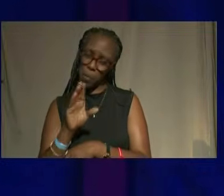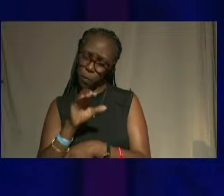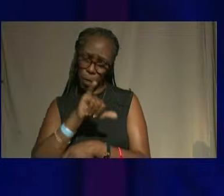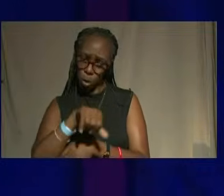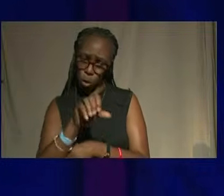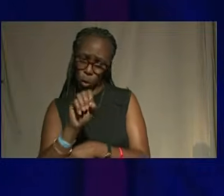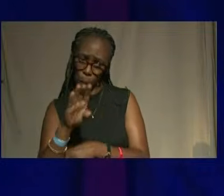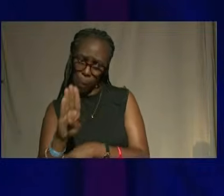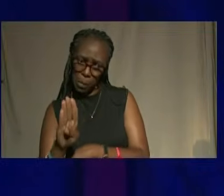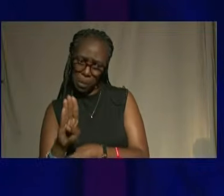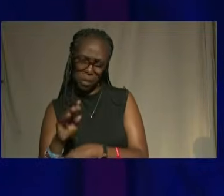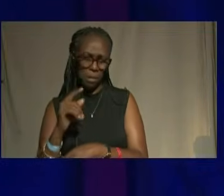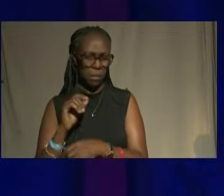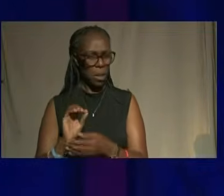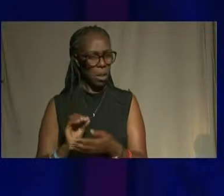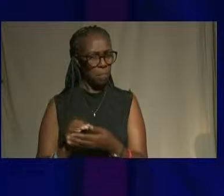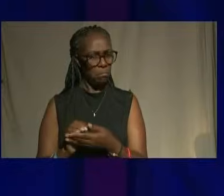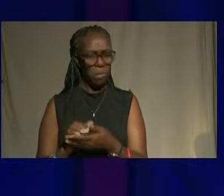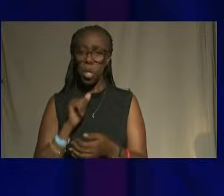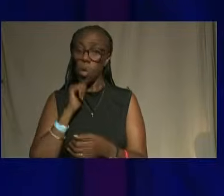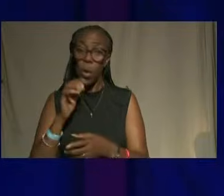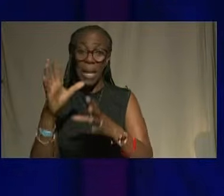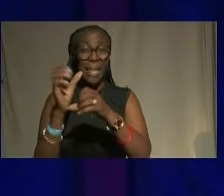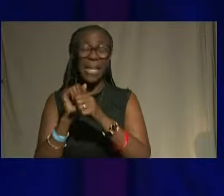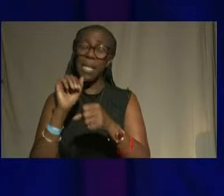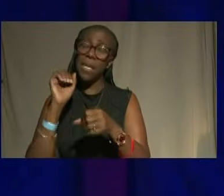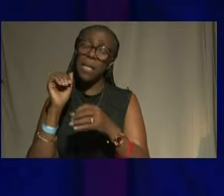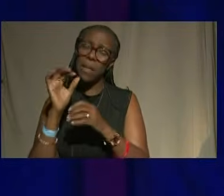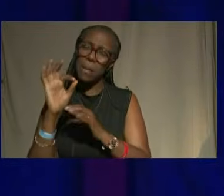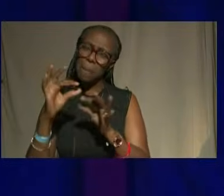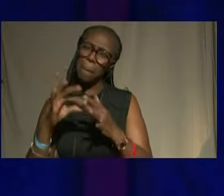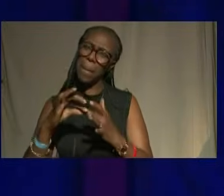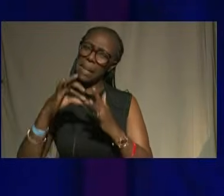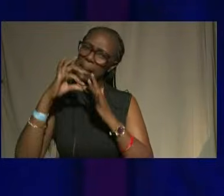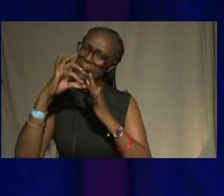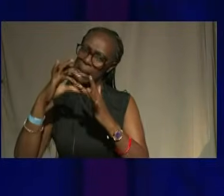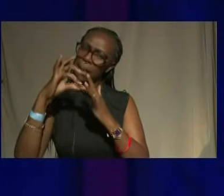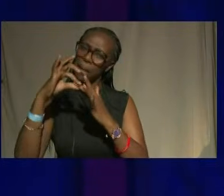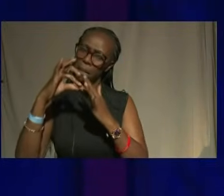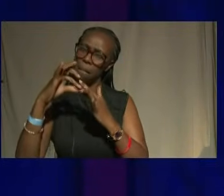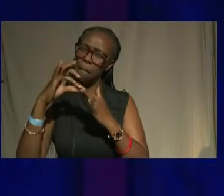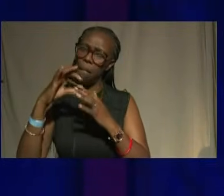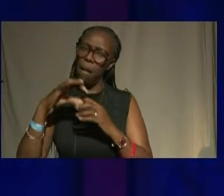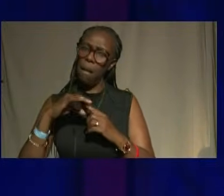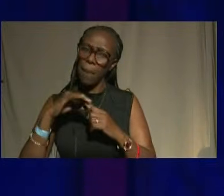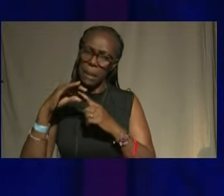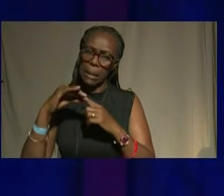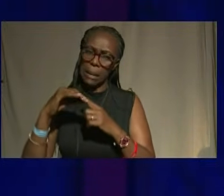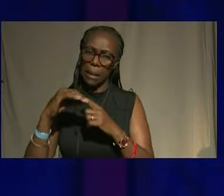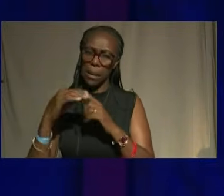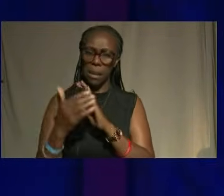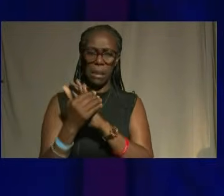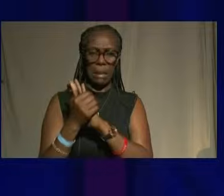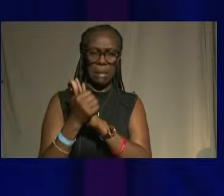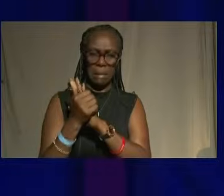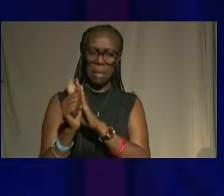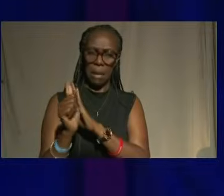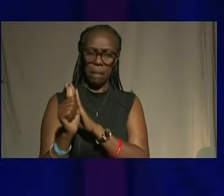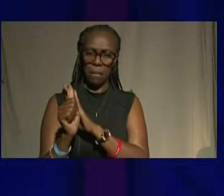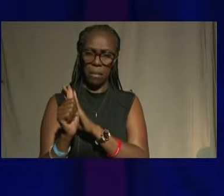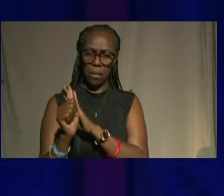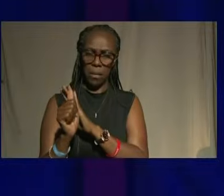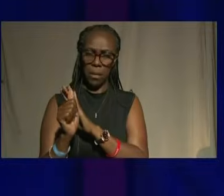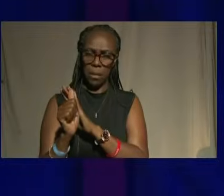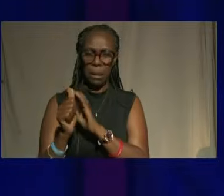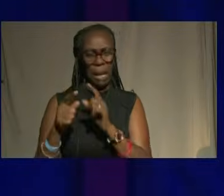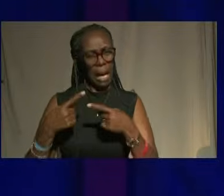you're not getting the skill set, the particular skill set, and the job description allows you to be flexible,